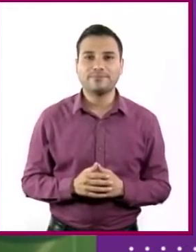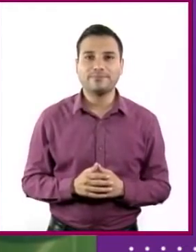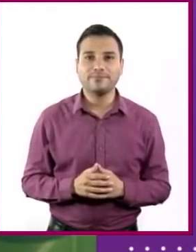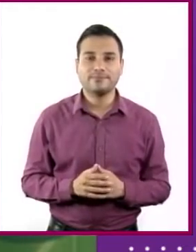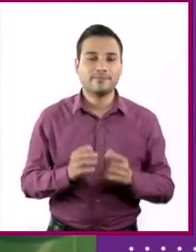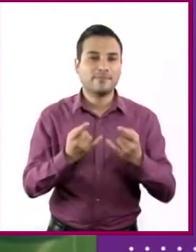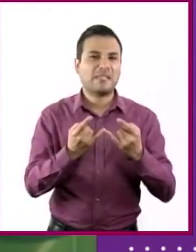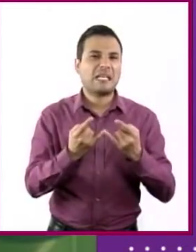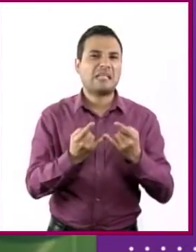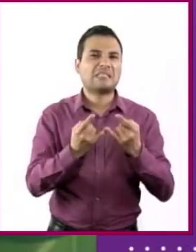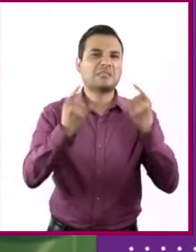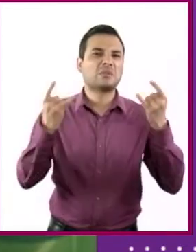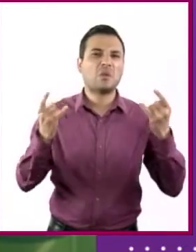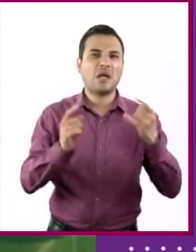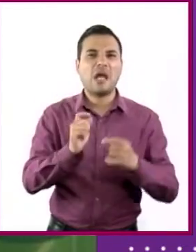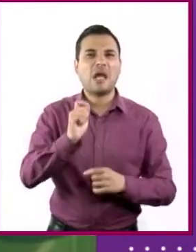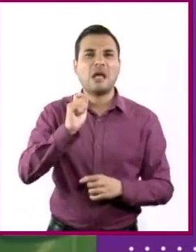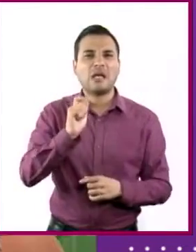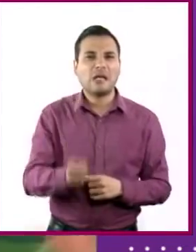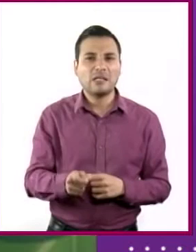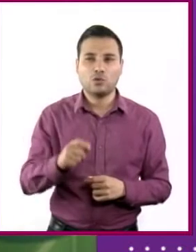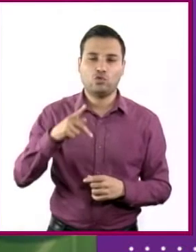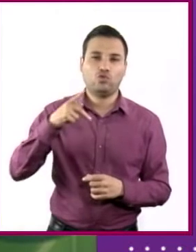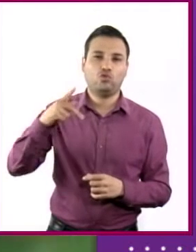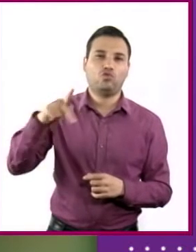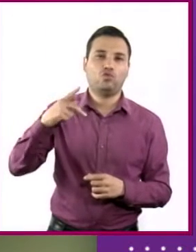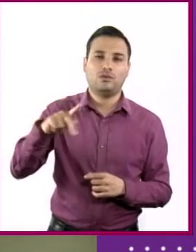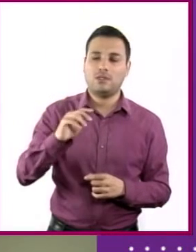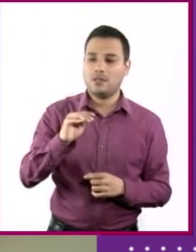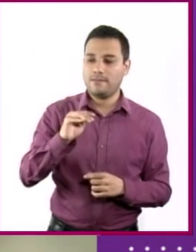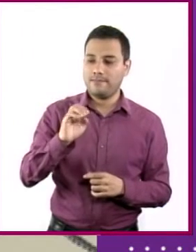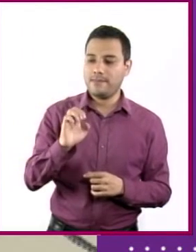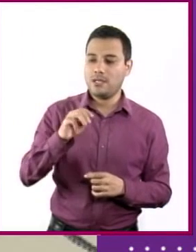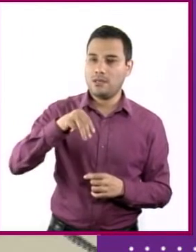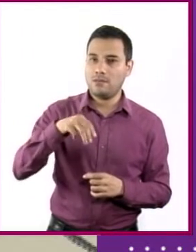This story is about Memo.